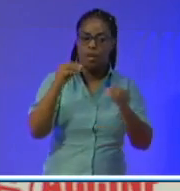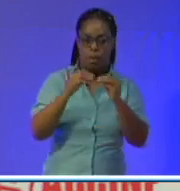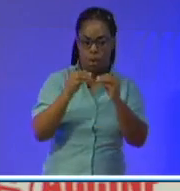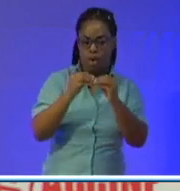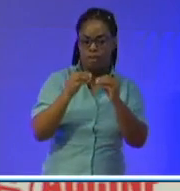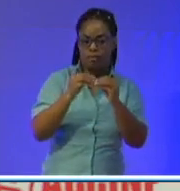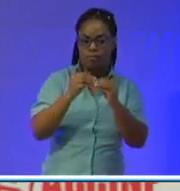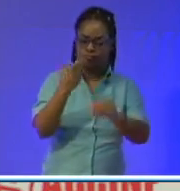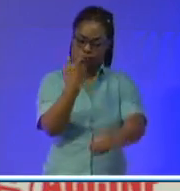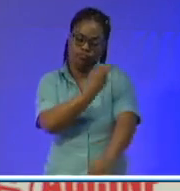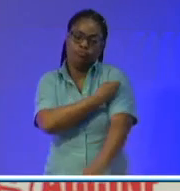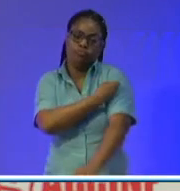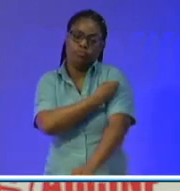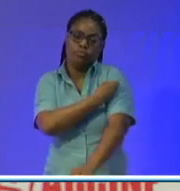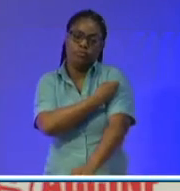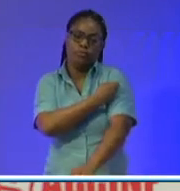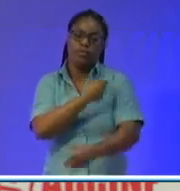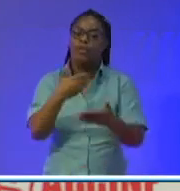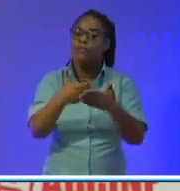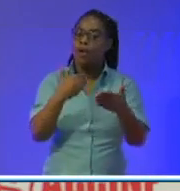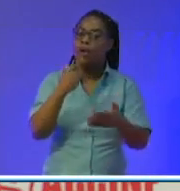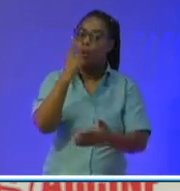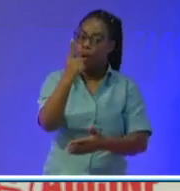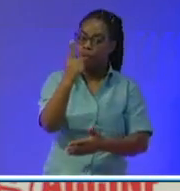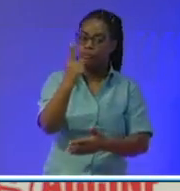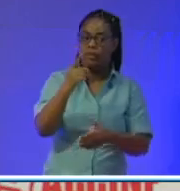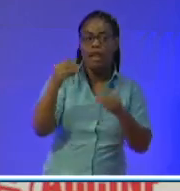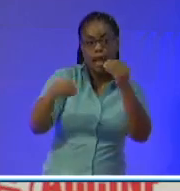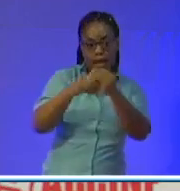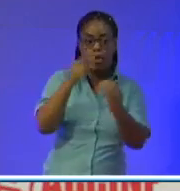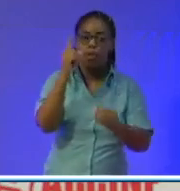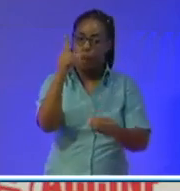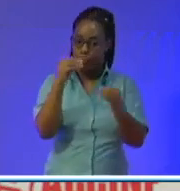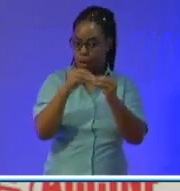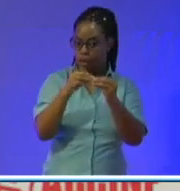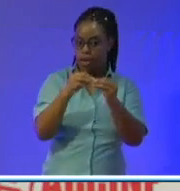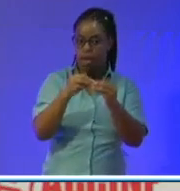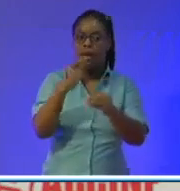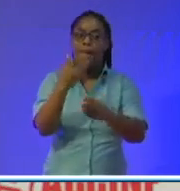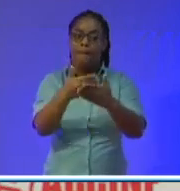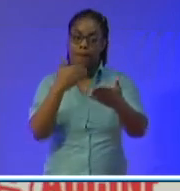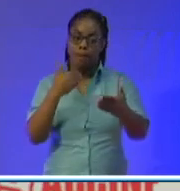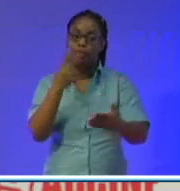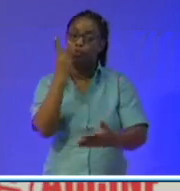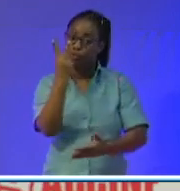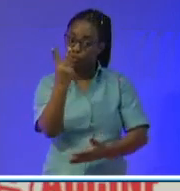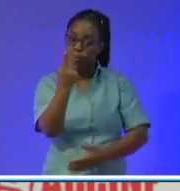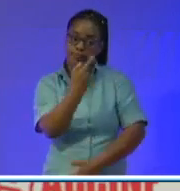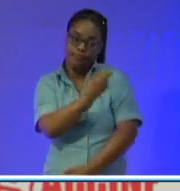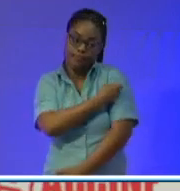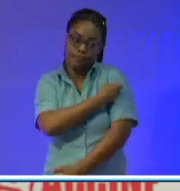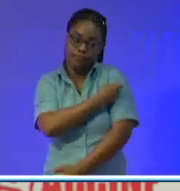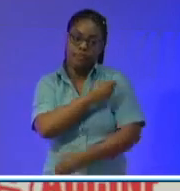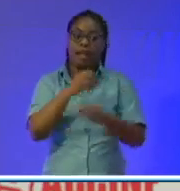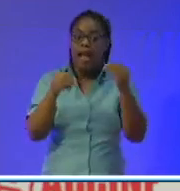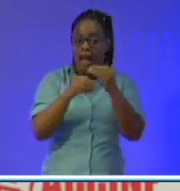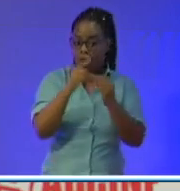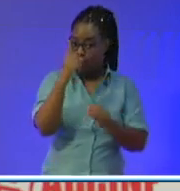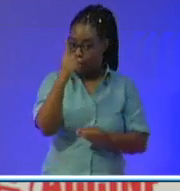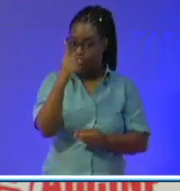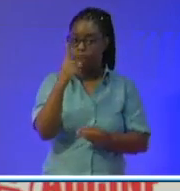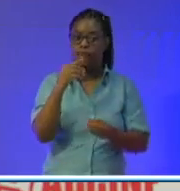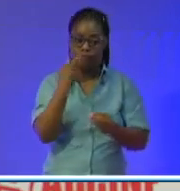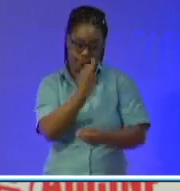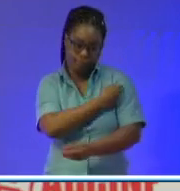programs. We are currently doing the additional primary dose. That is available to persons